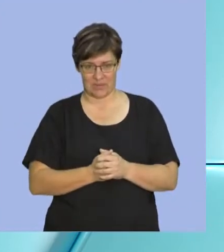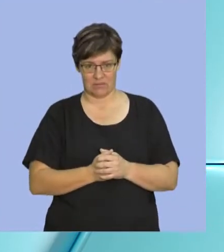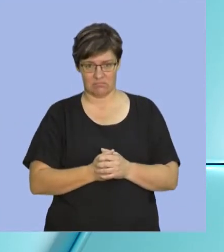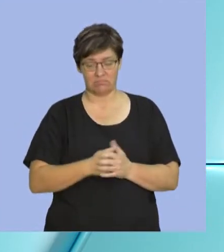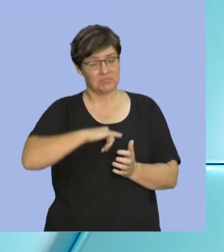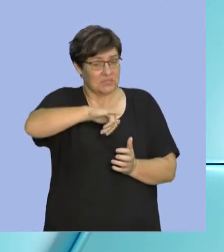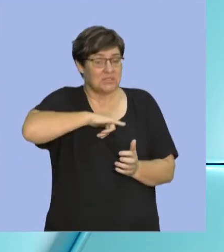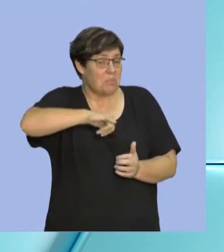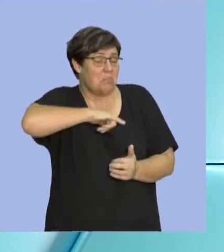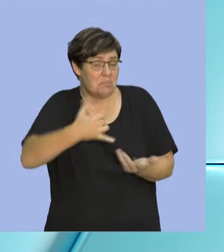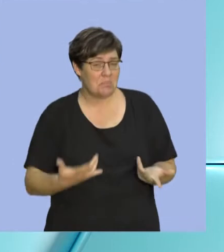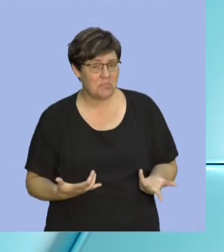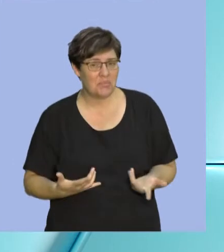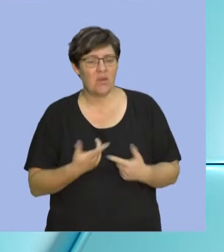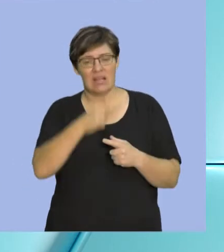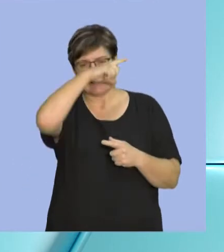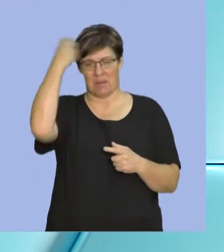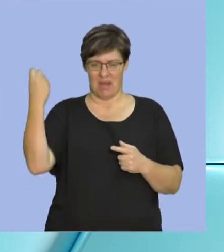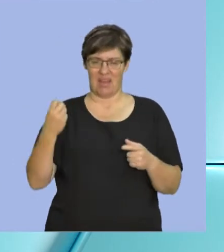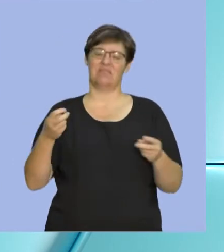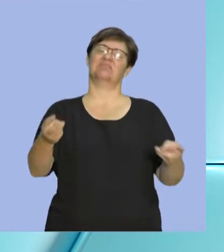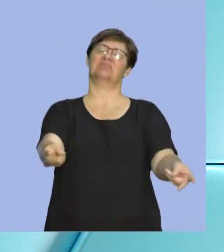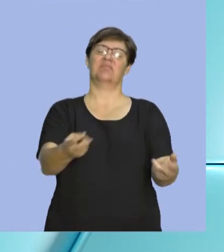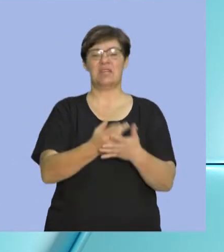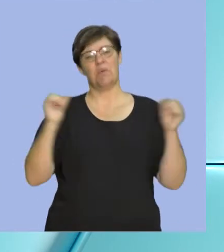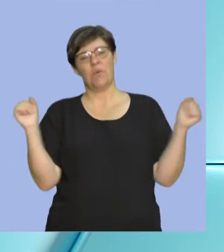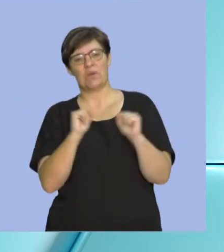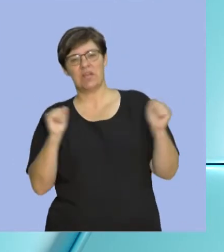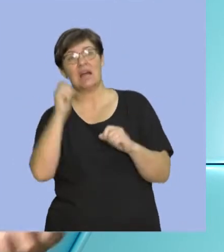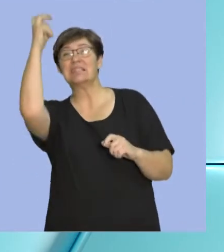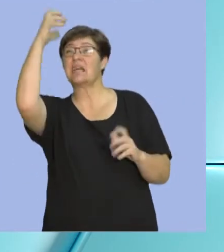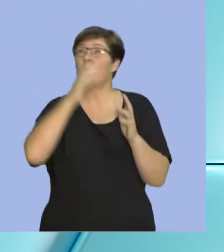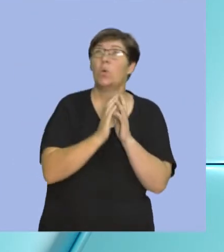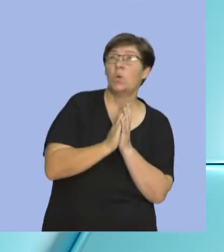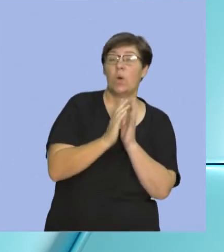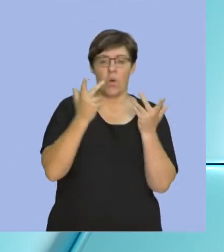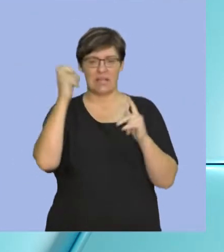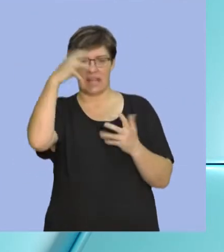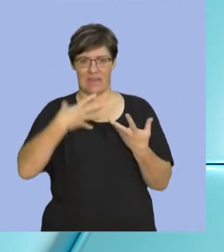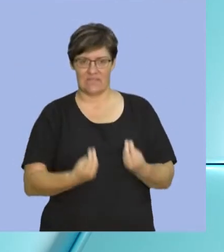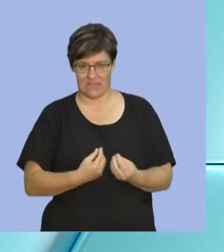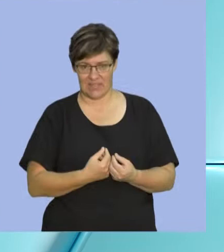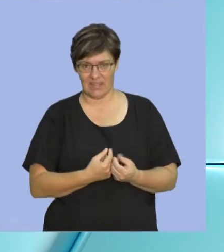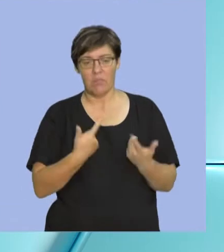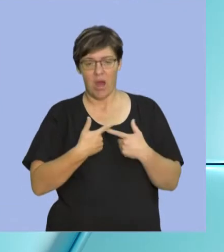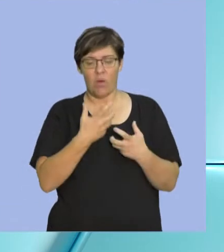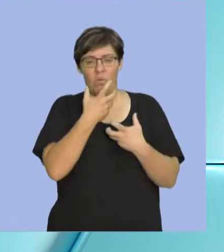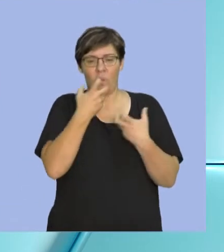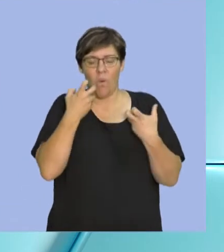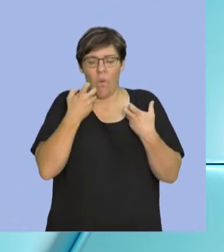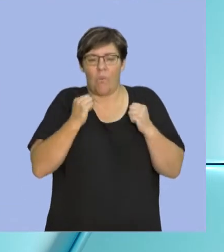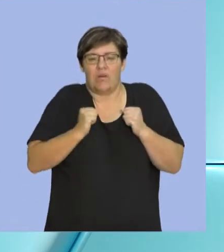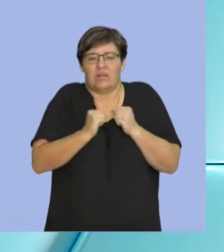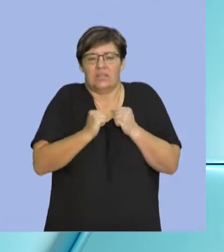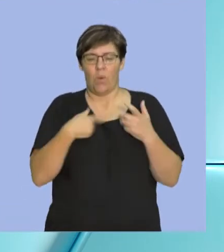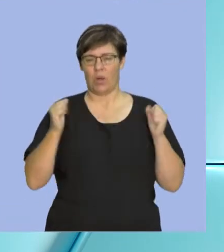tend to do this. We tend to do this in summer. We tend to do this in winter. In winter, we tend to sit in the sun and try and soak up the sun to